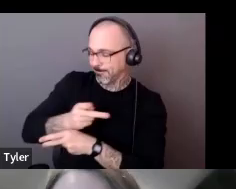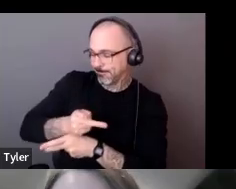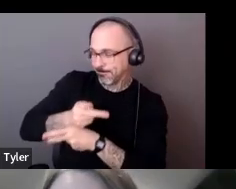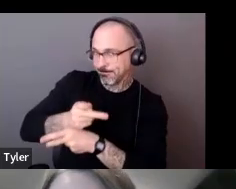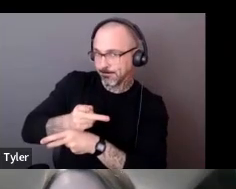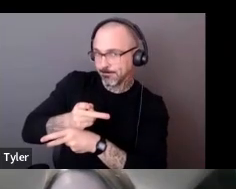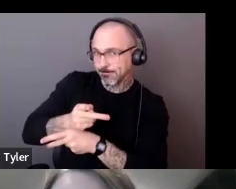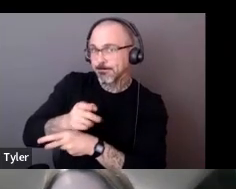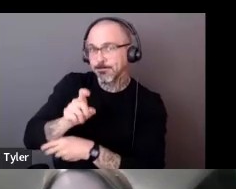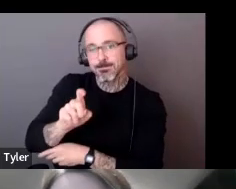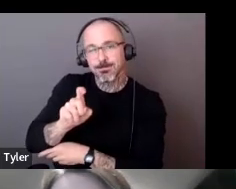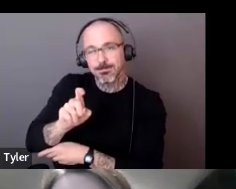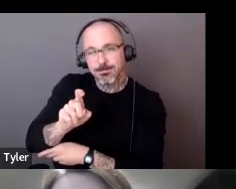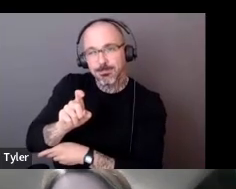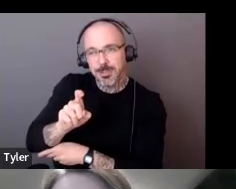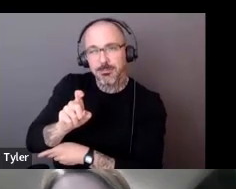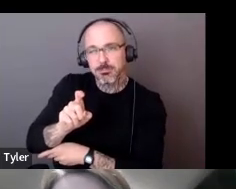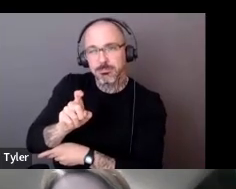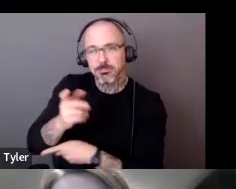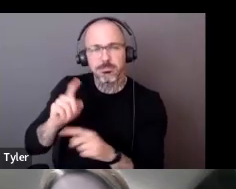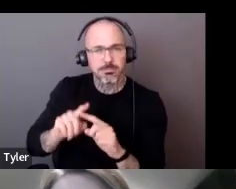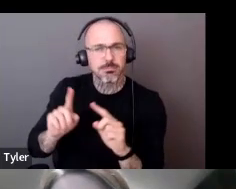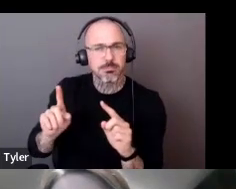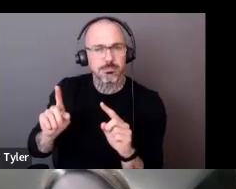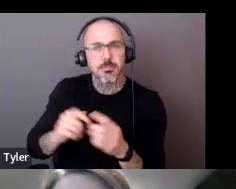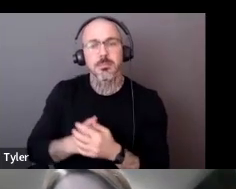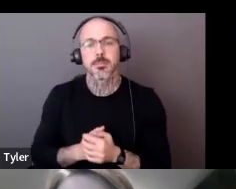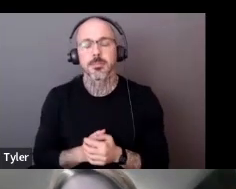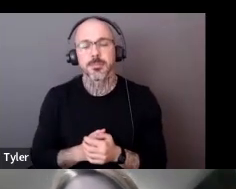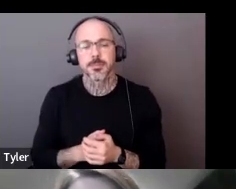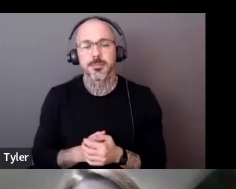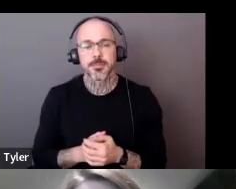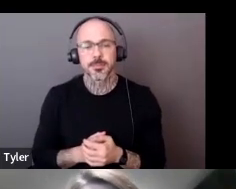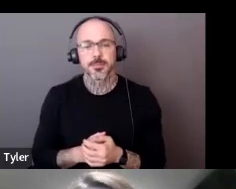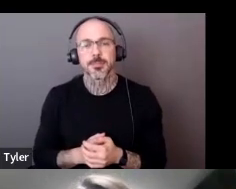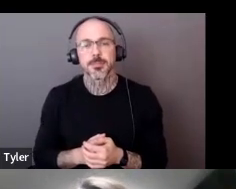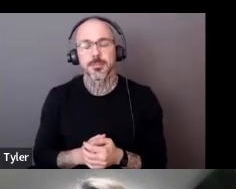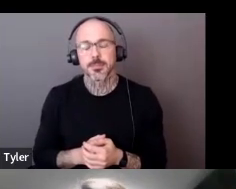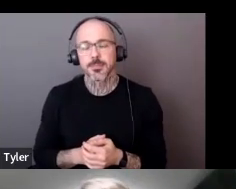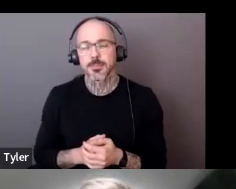Yes, I think people with disabilities who have